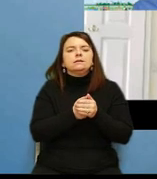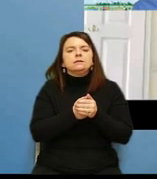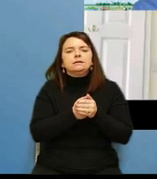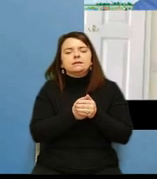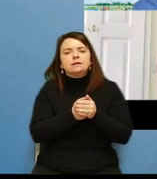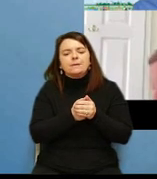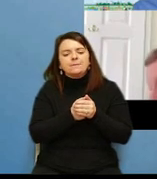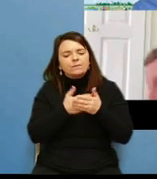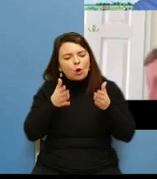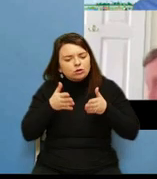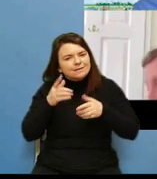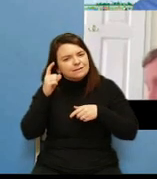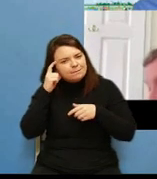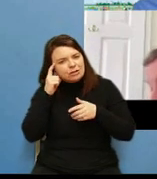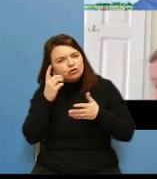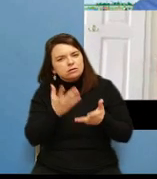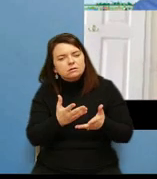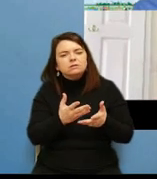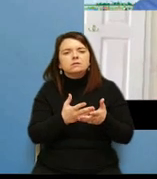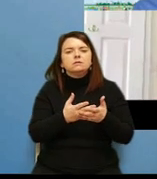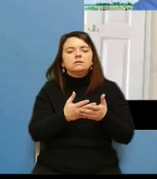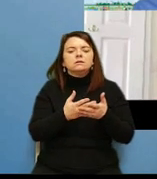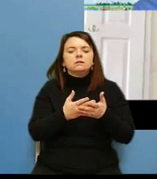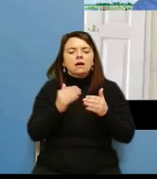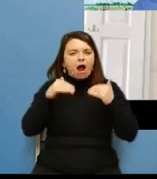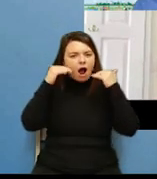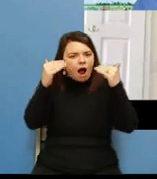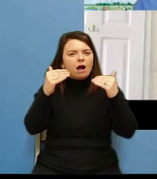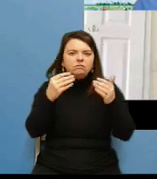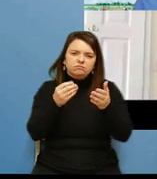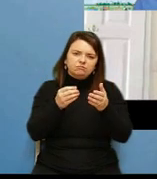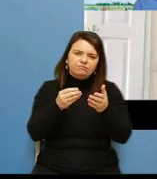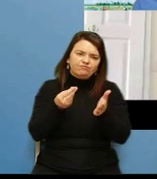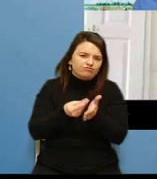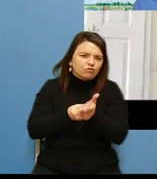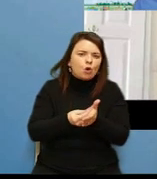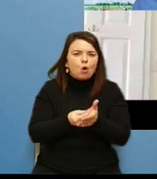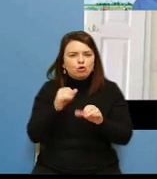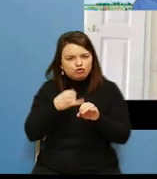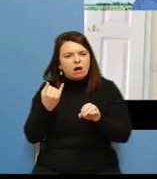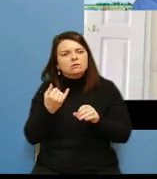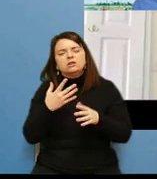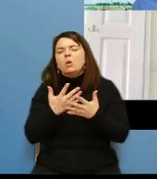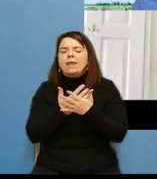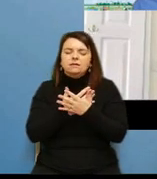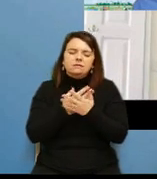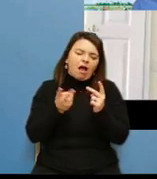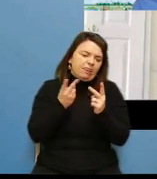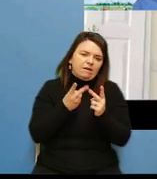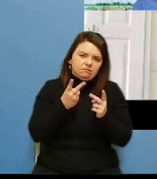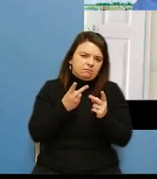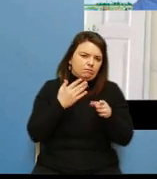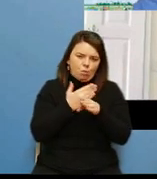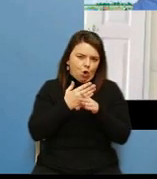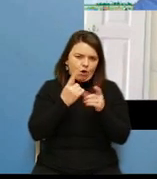which reduces hospital readmissions, and Optimize RX, for instance, and POD, high cost drugs. So there's